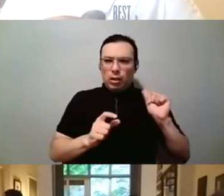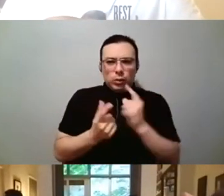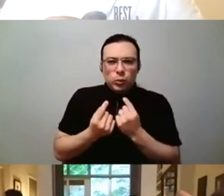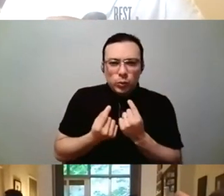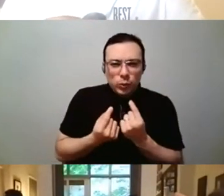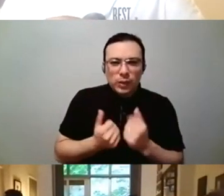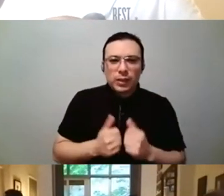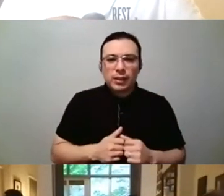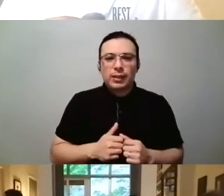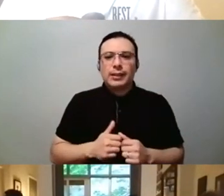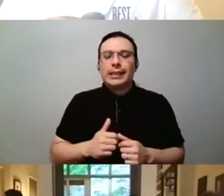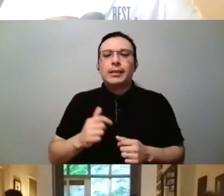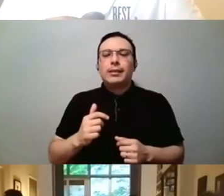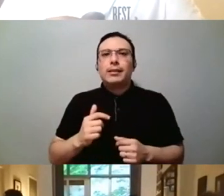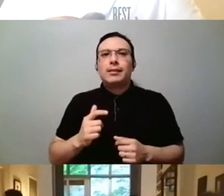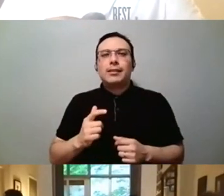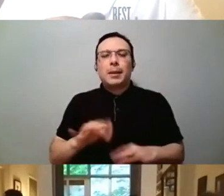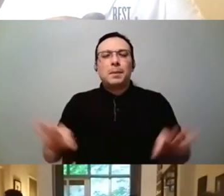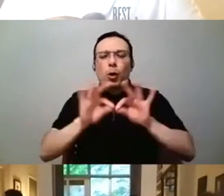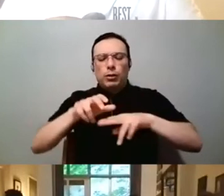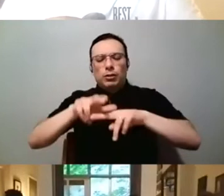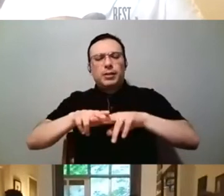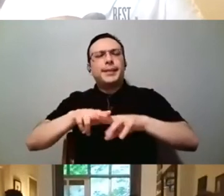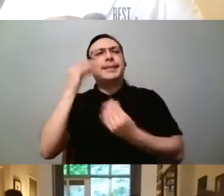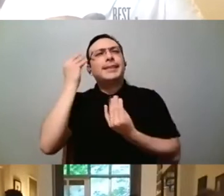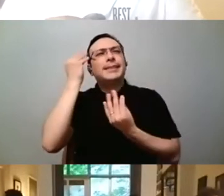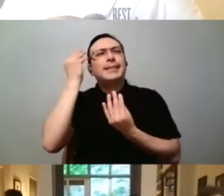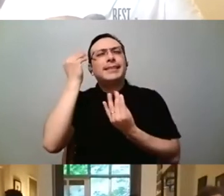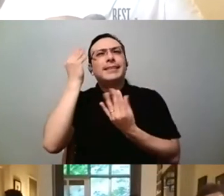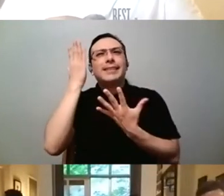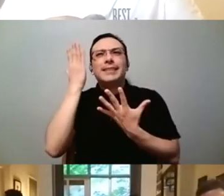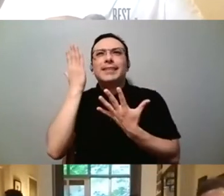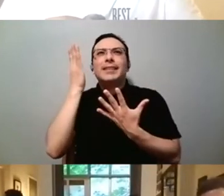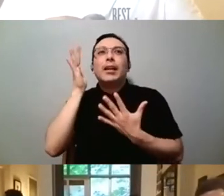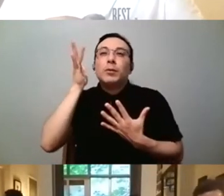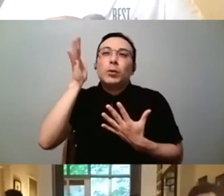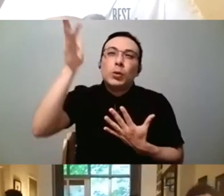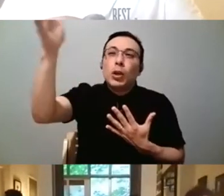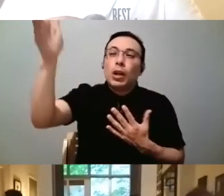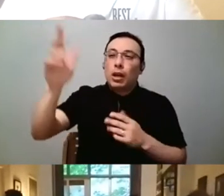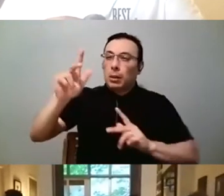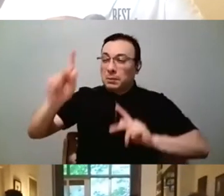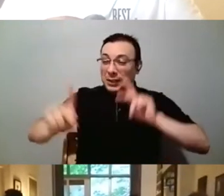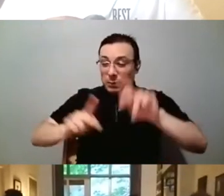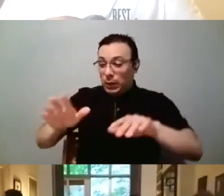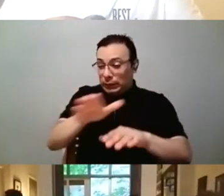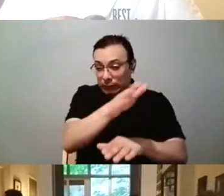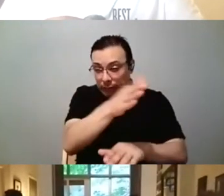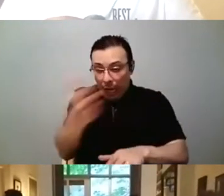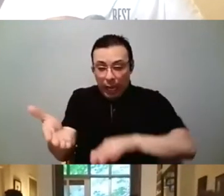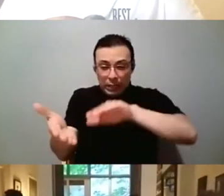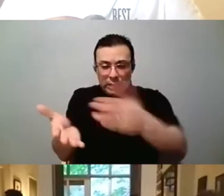imagine a world that people don't have to die in the ways that people die now.